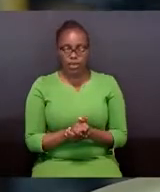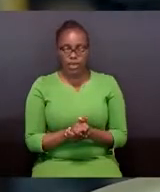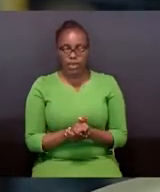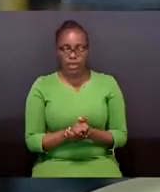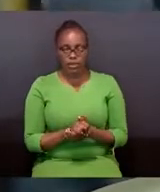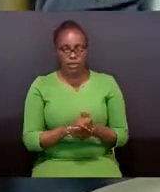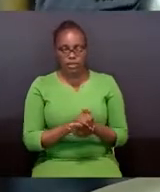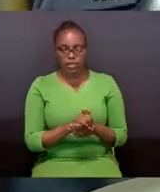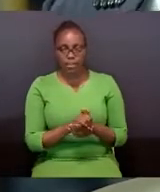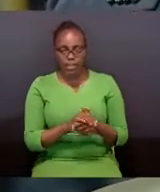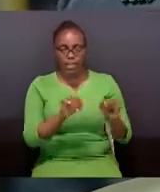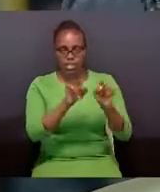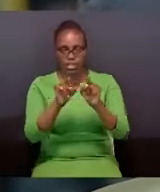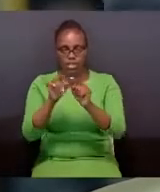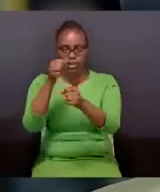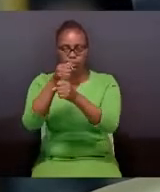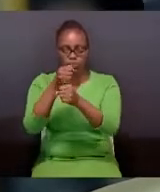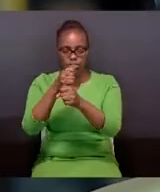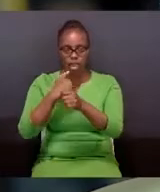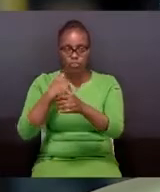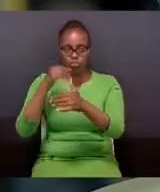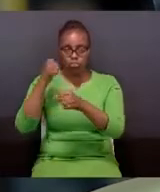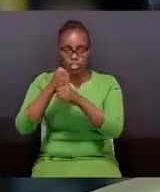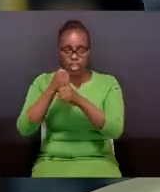For me, the environment was completely different.